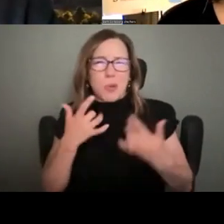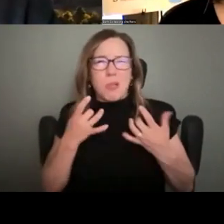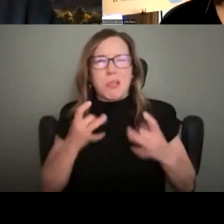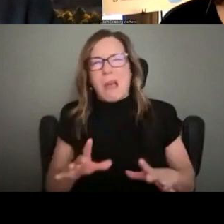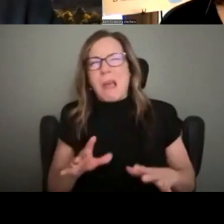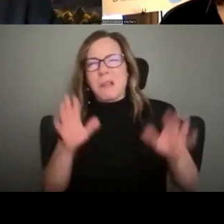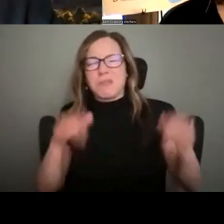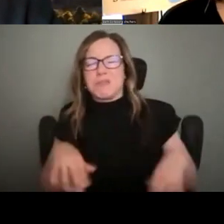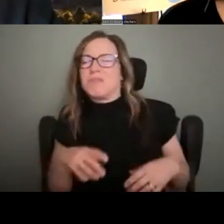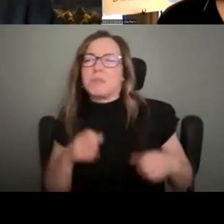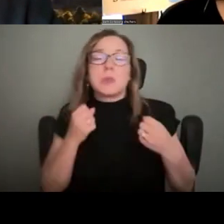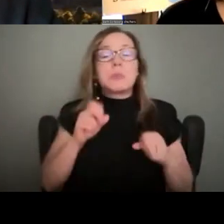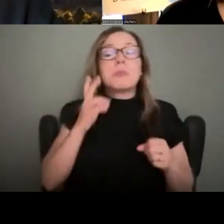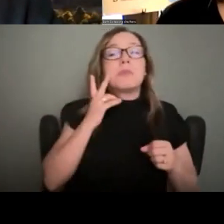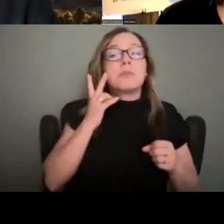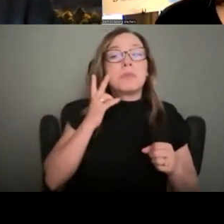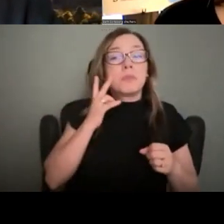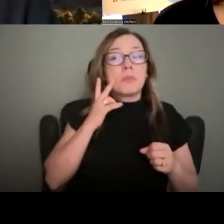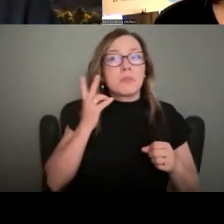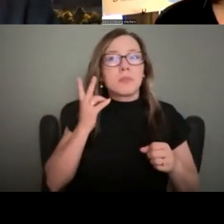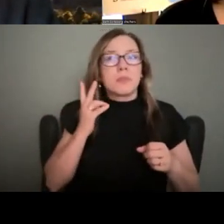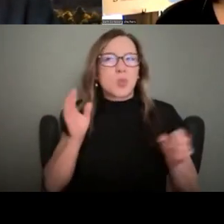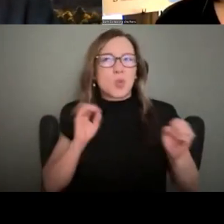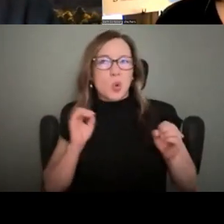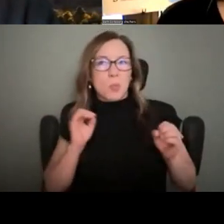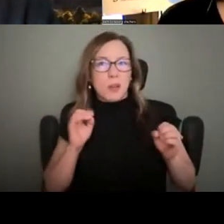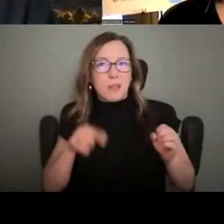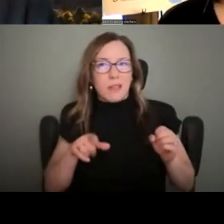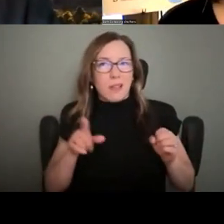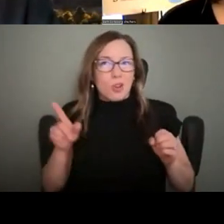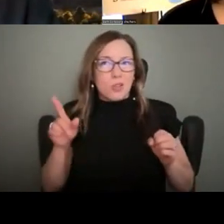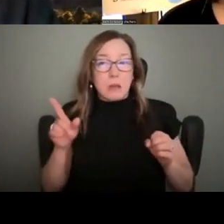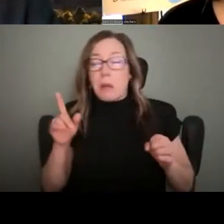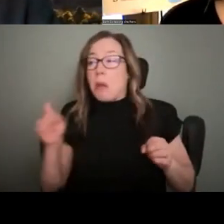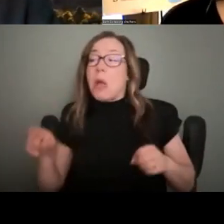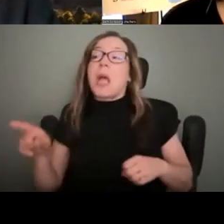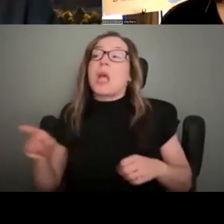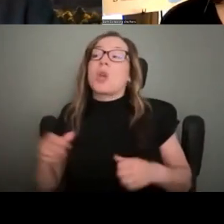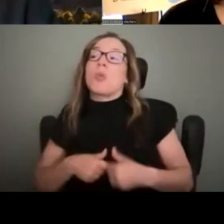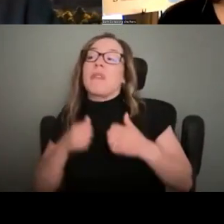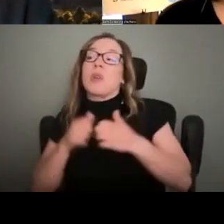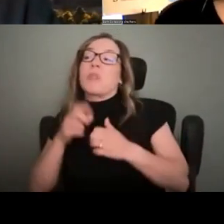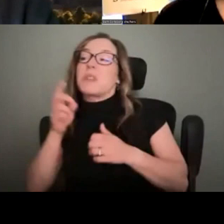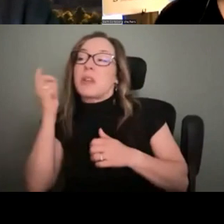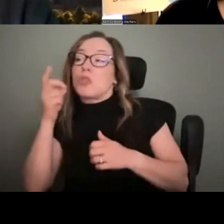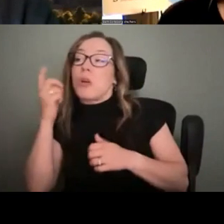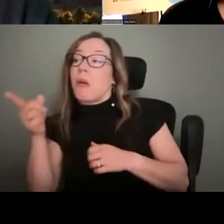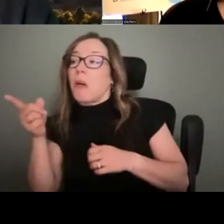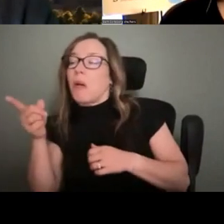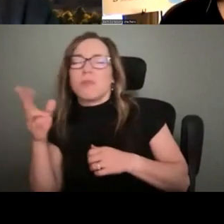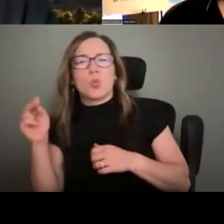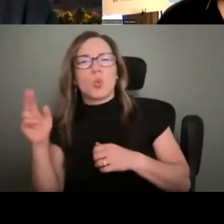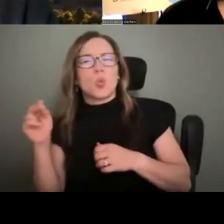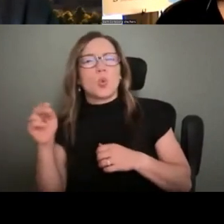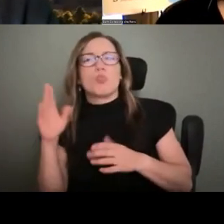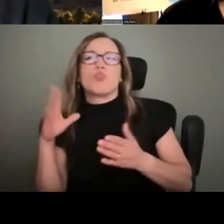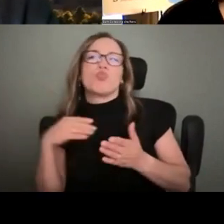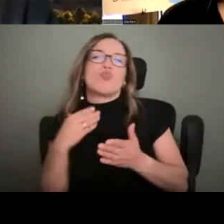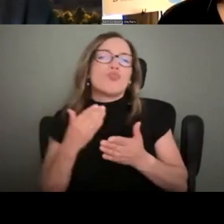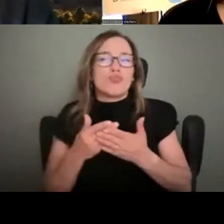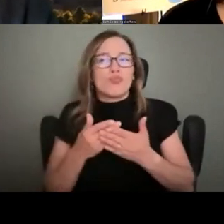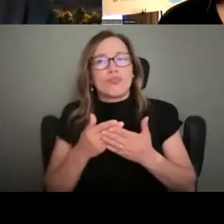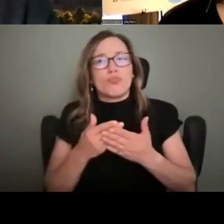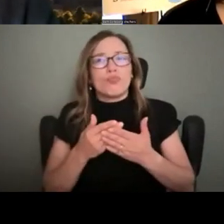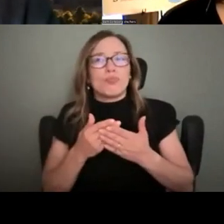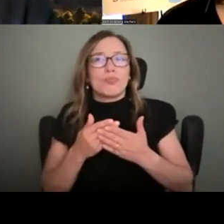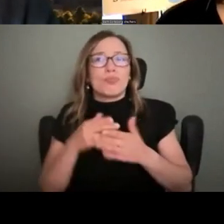just give it a try. No one there is going to ask this person if they're living with dementia or not. They're going to get there and there's going to